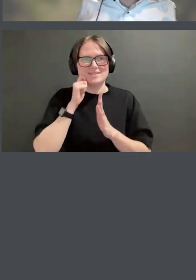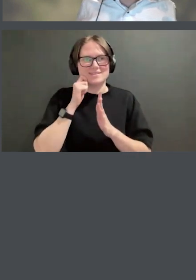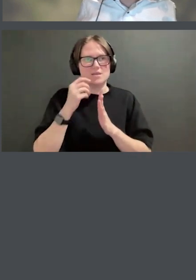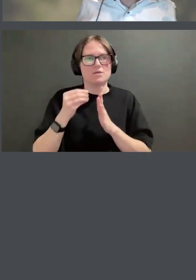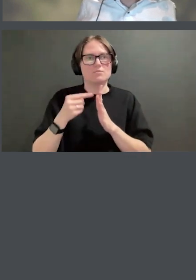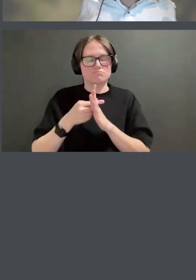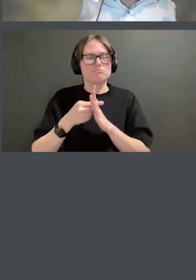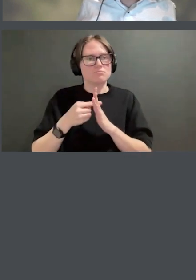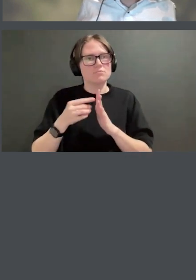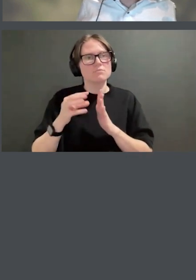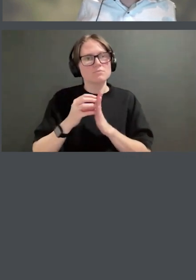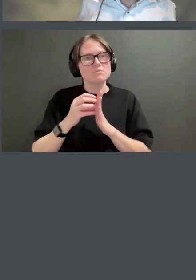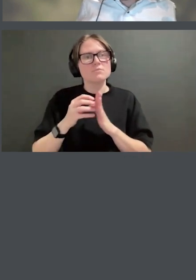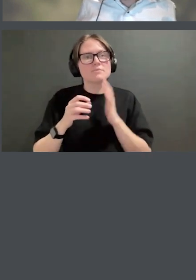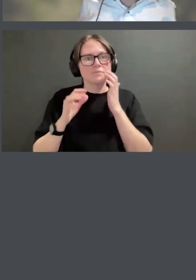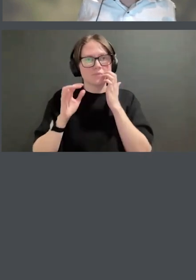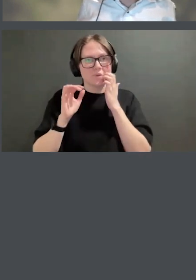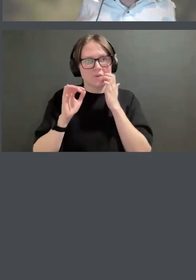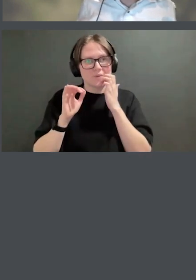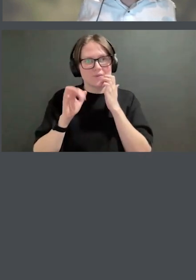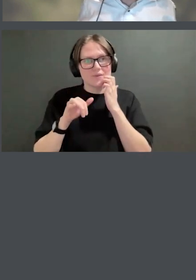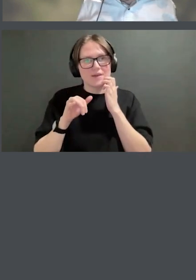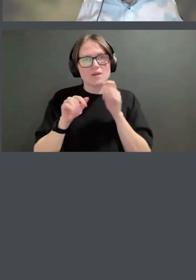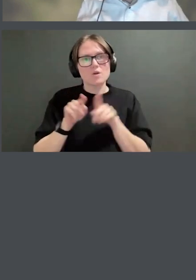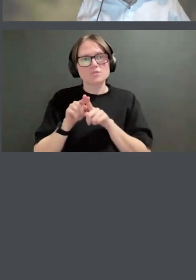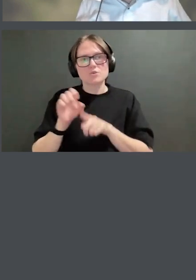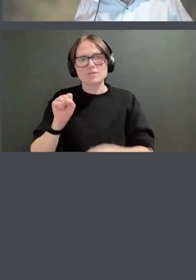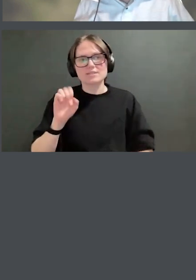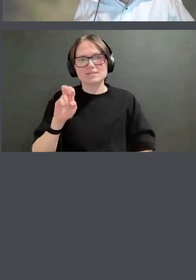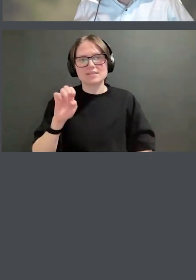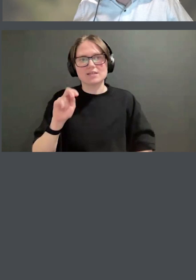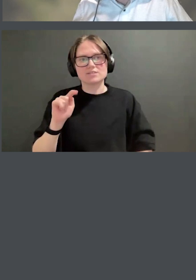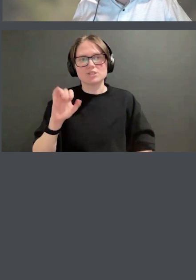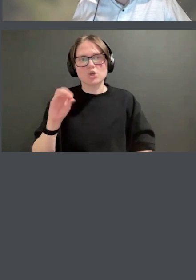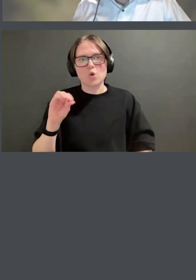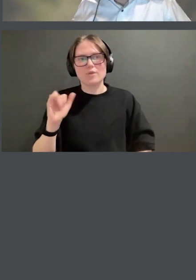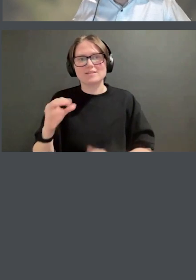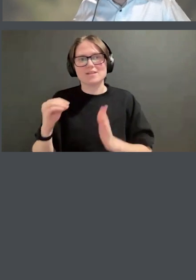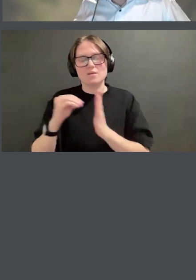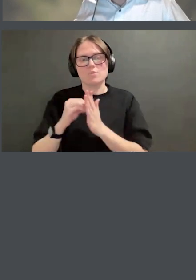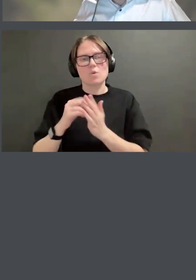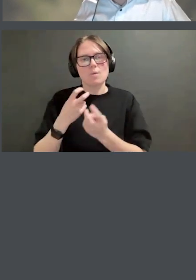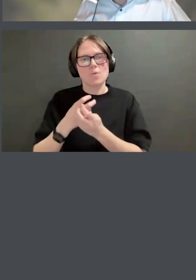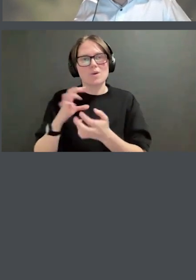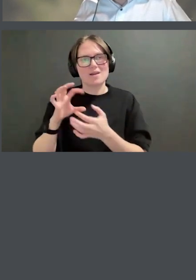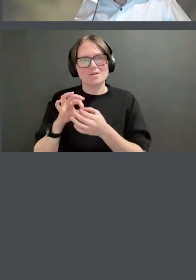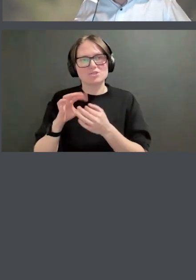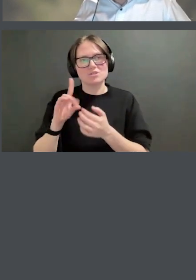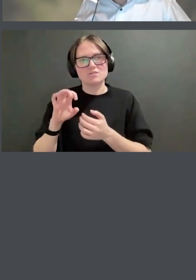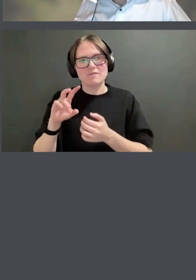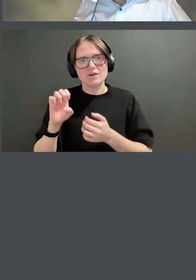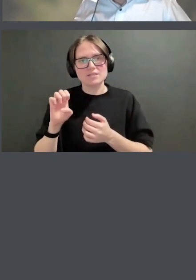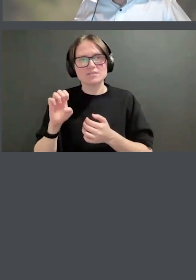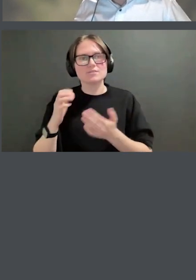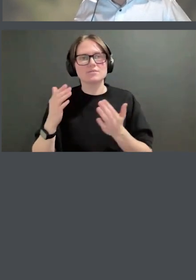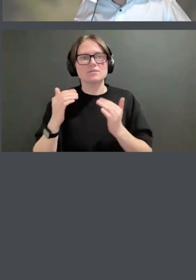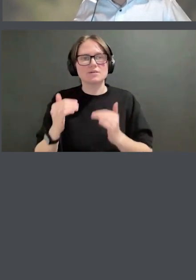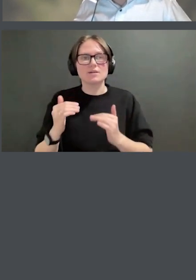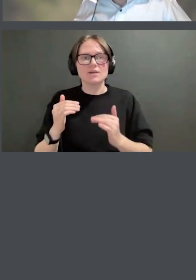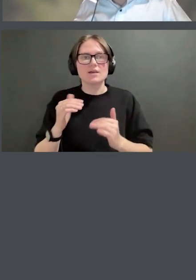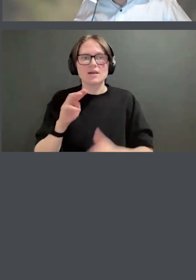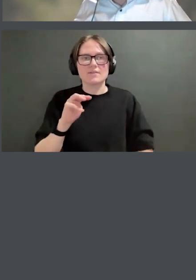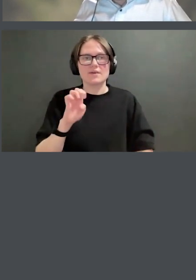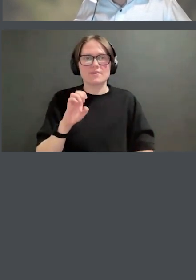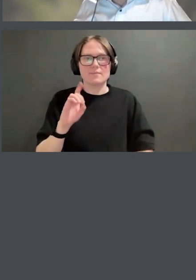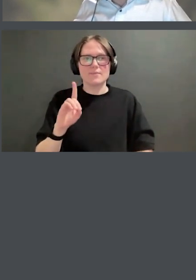Sentio, which is an implanted active bone connection device. And then finally, we have the Medel Bone